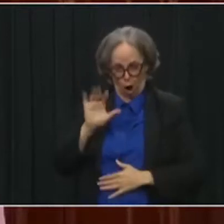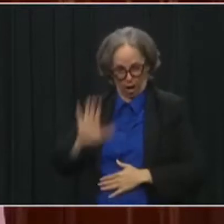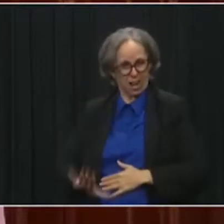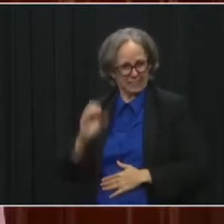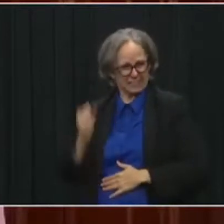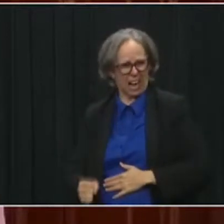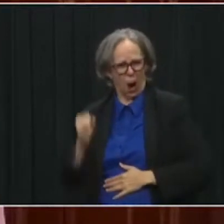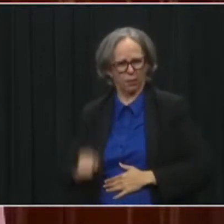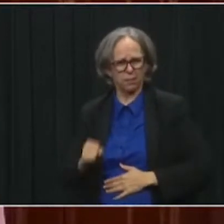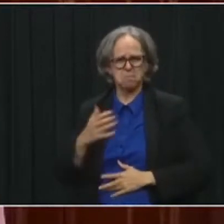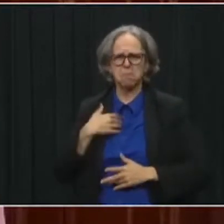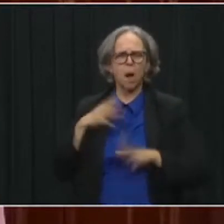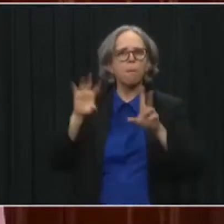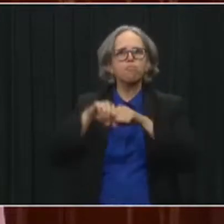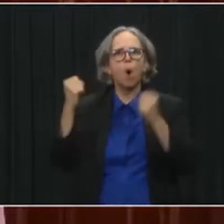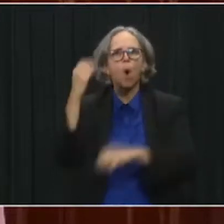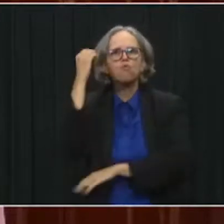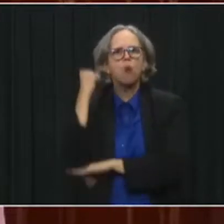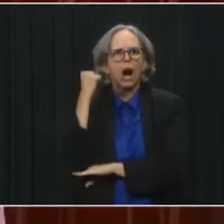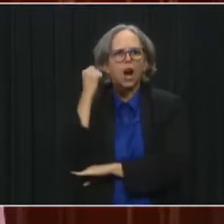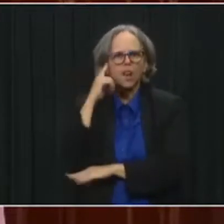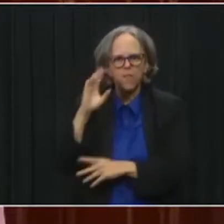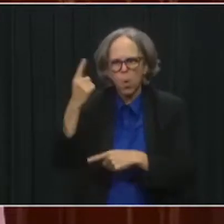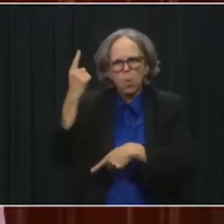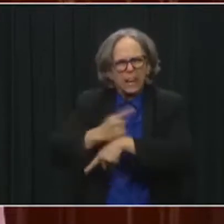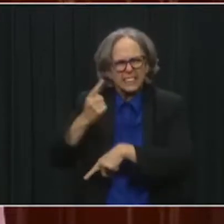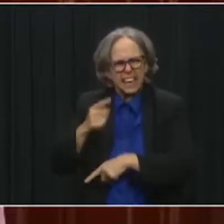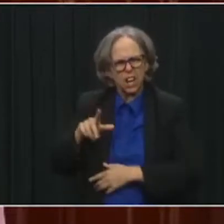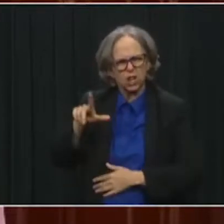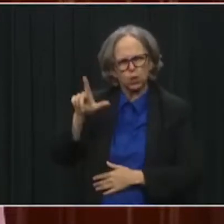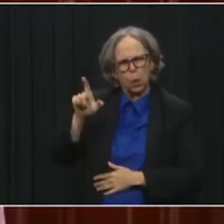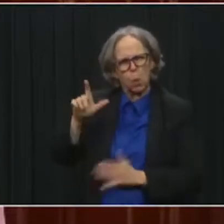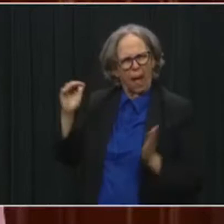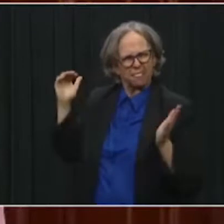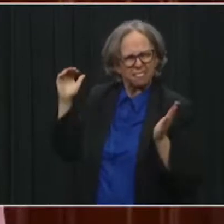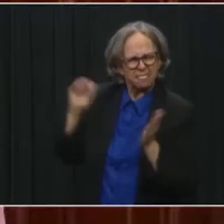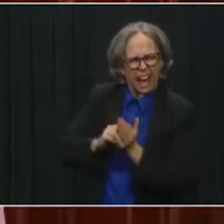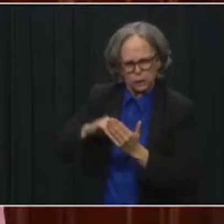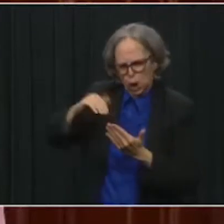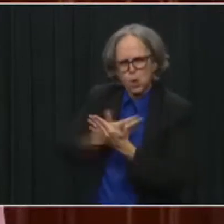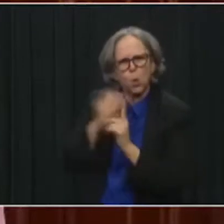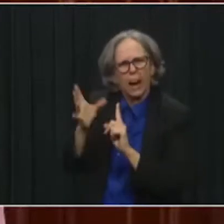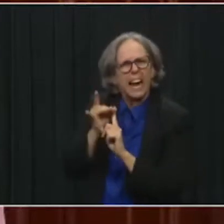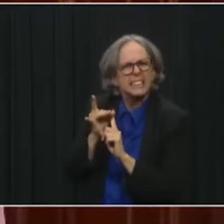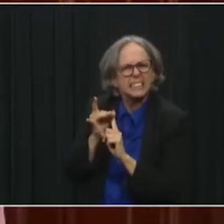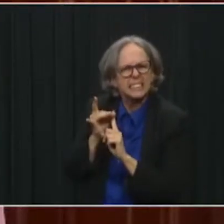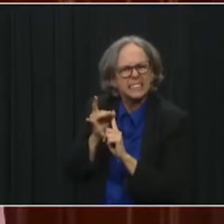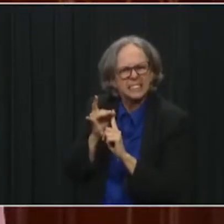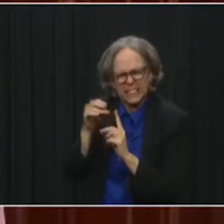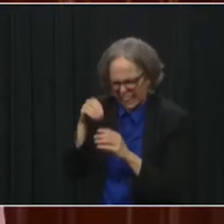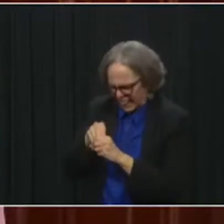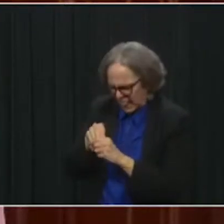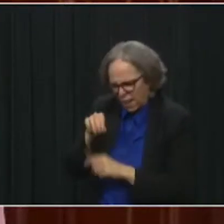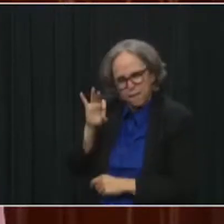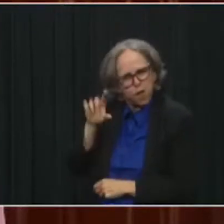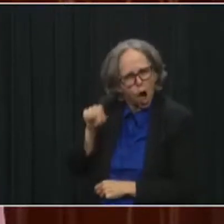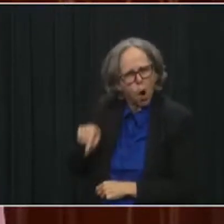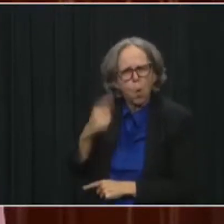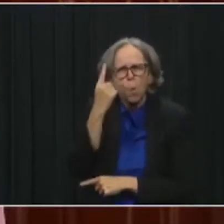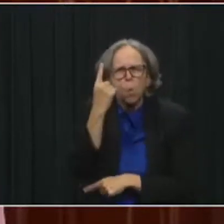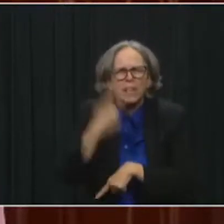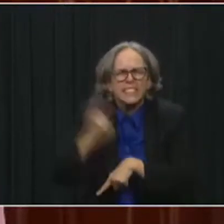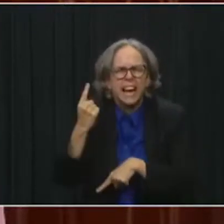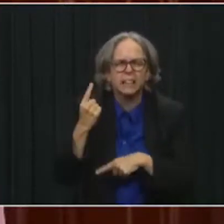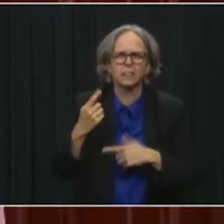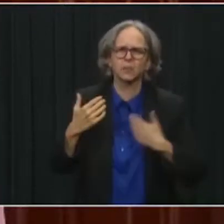single-day case of 21,000 new cases, and they're actually looking at some of their